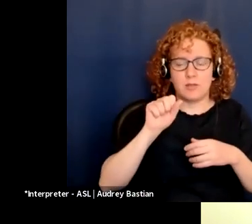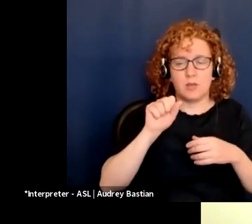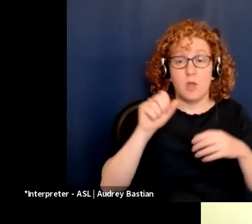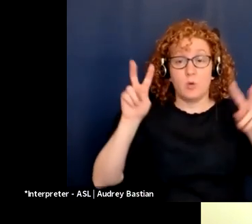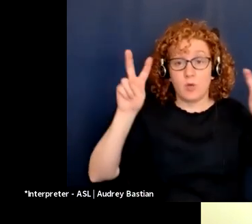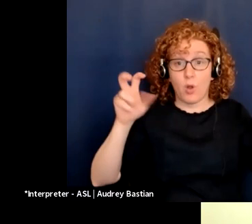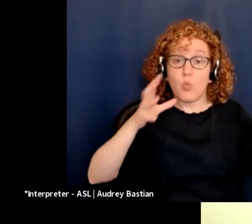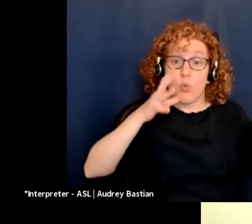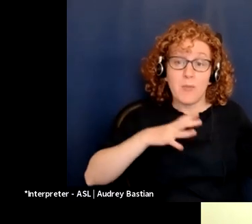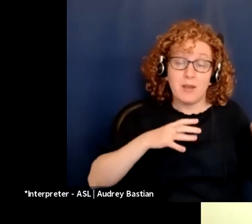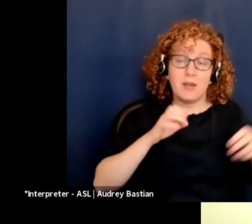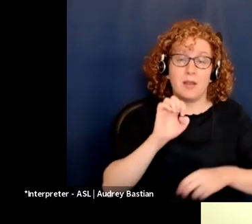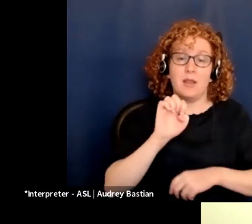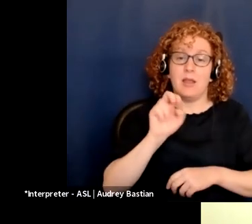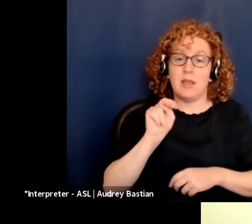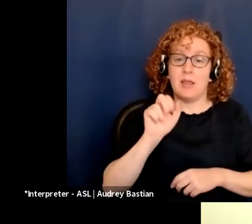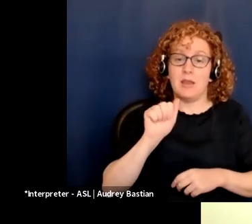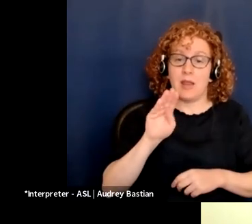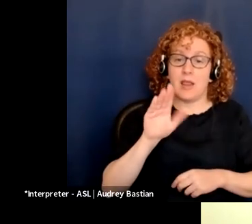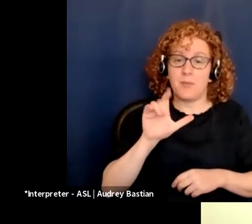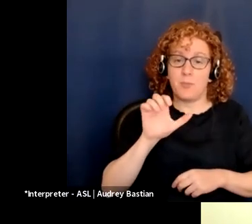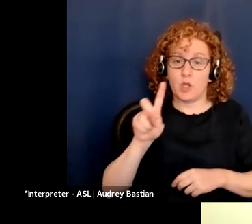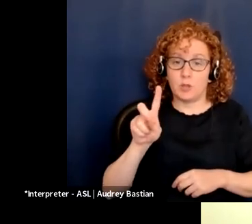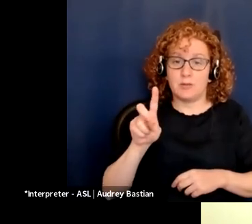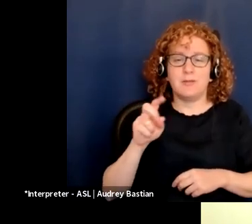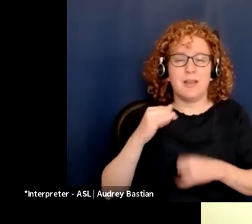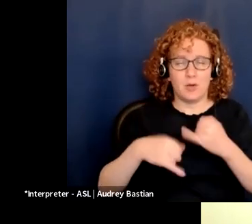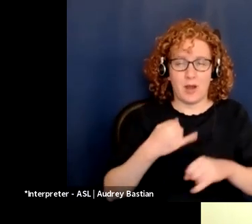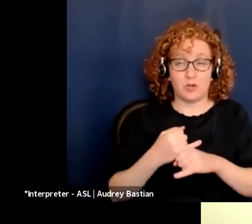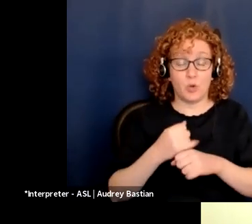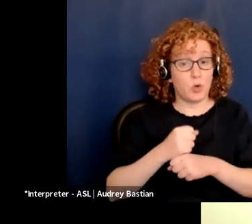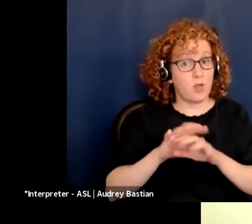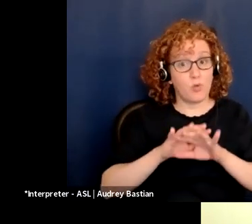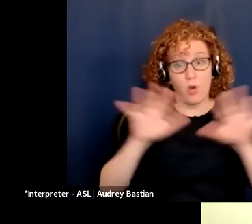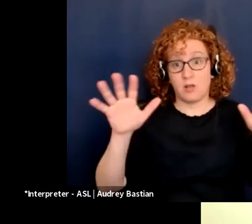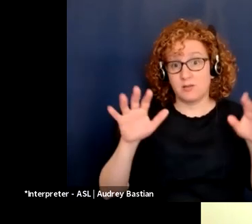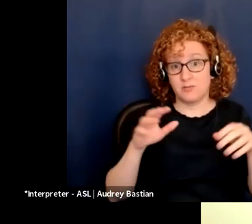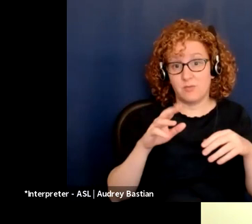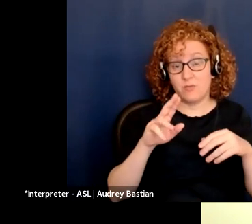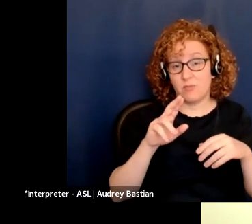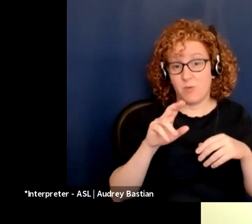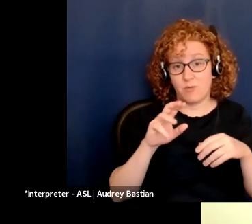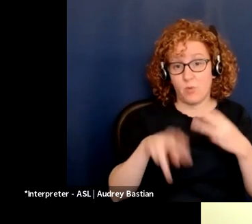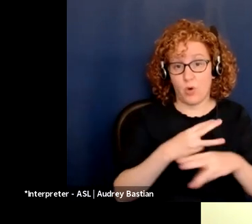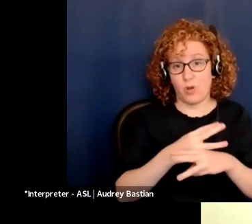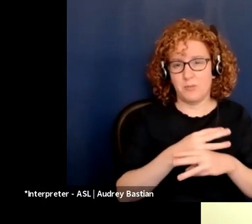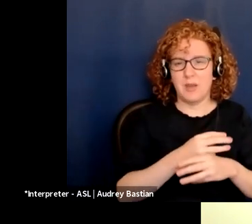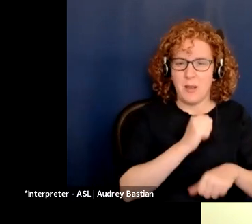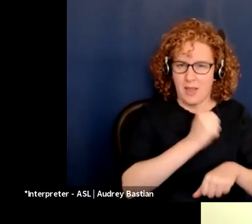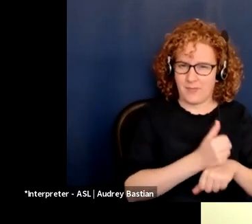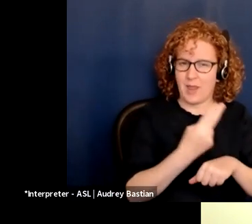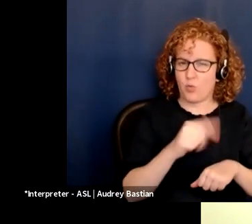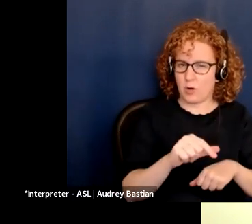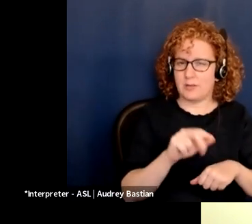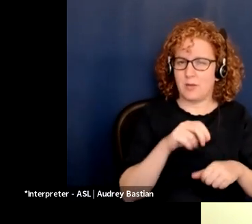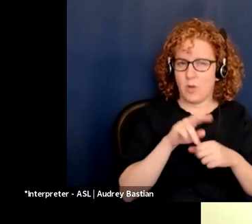does work across the globe, but has offices here in the US. Organizations outside the US include the Sisters